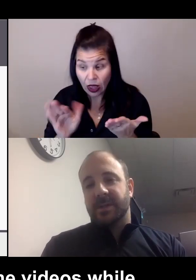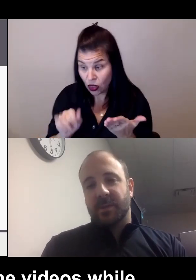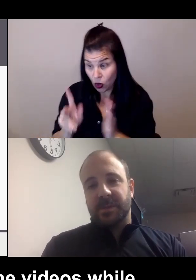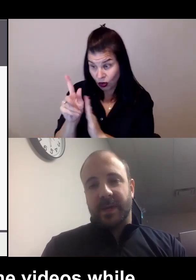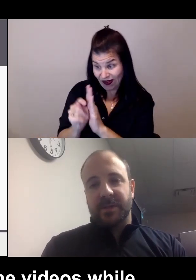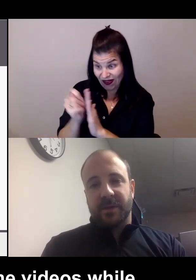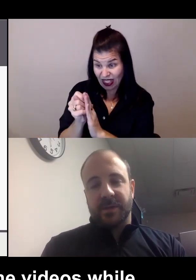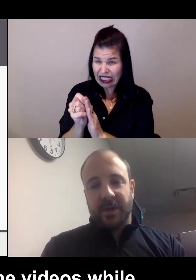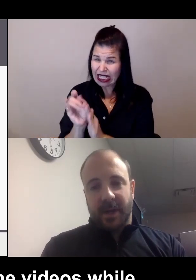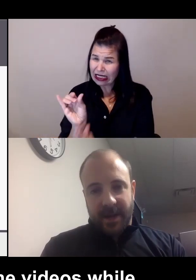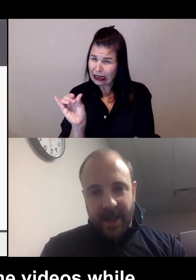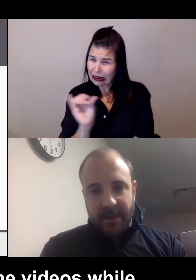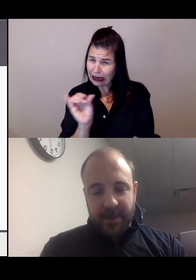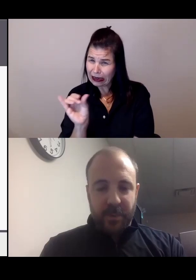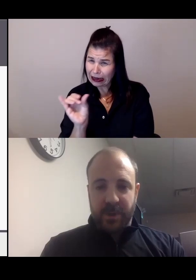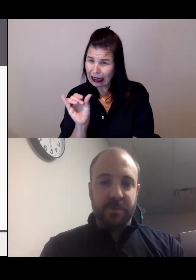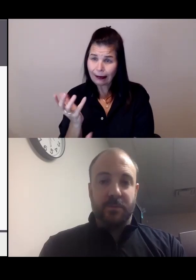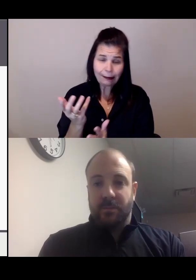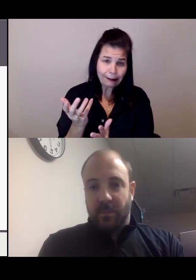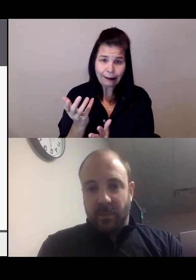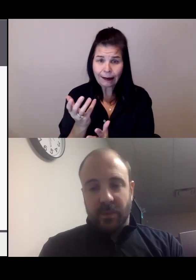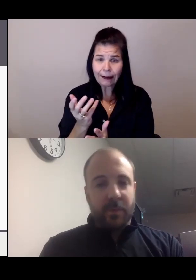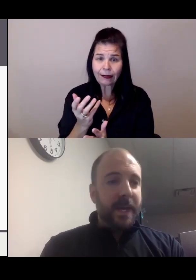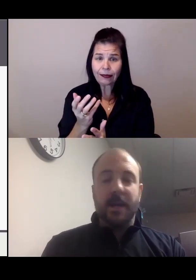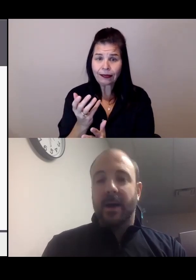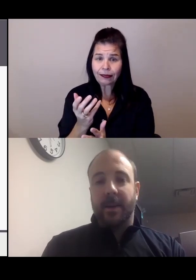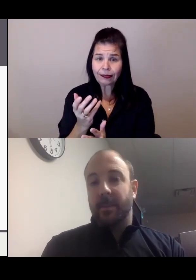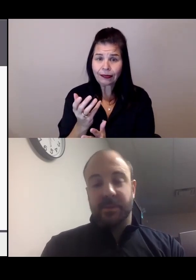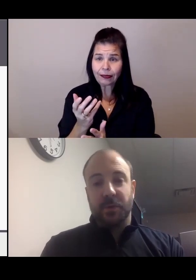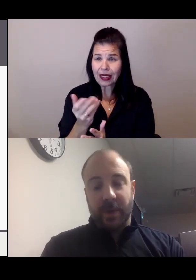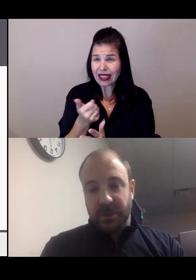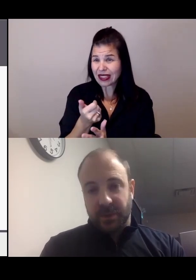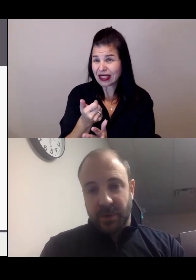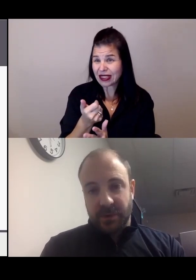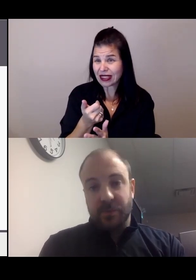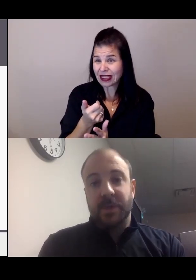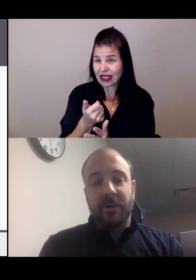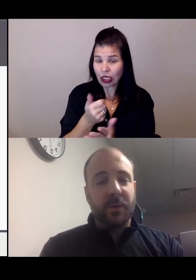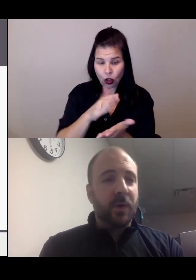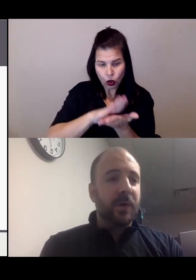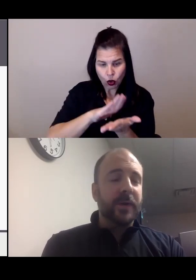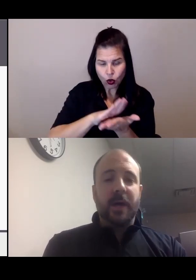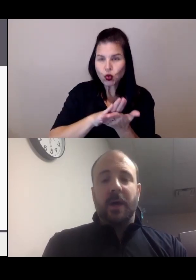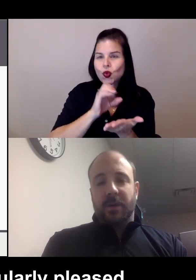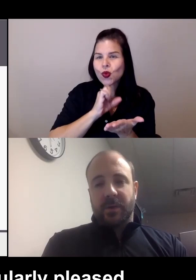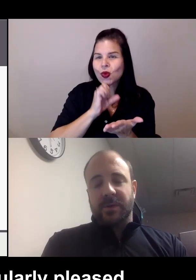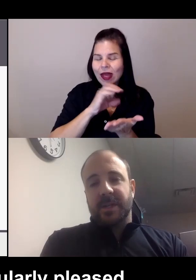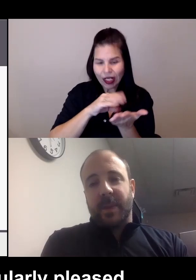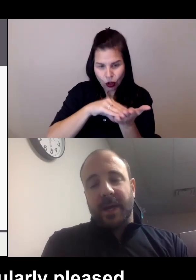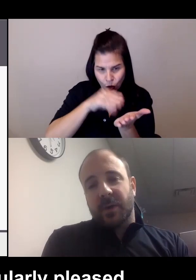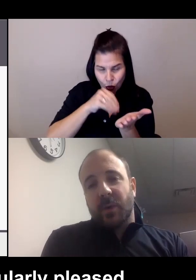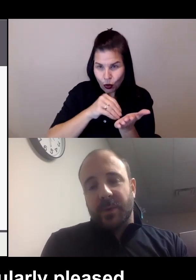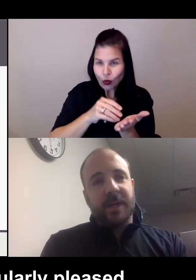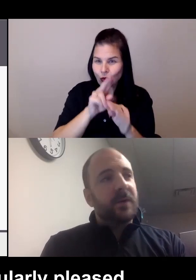similar in some respects to those on Khan Academy, which many school-age learners use all over the world, learners